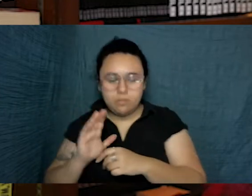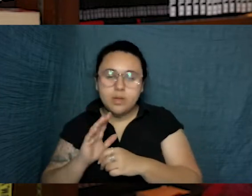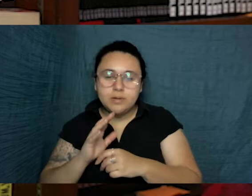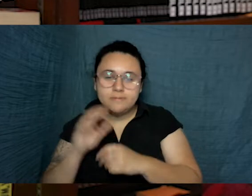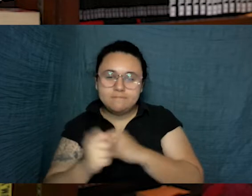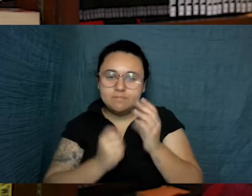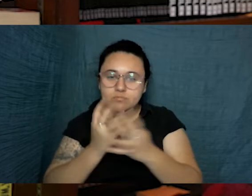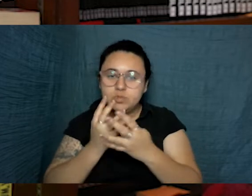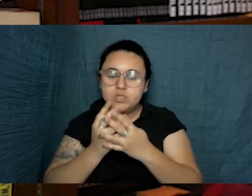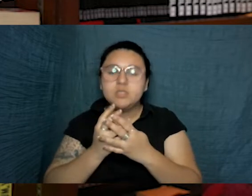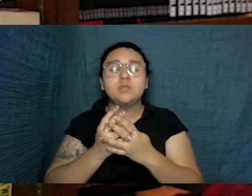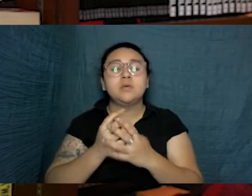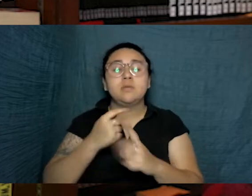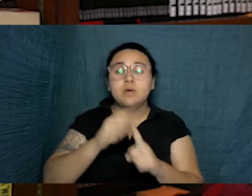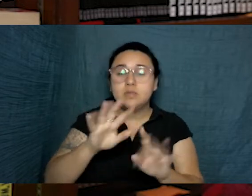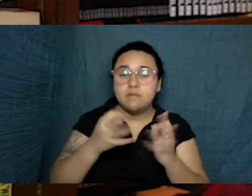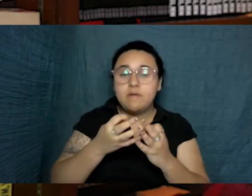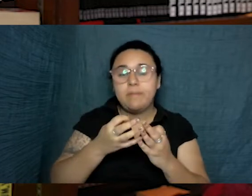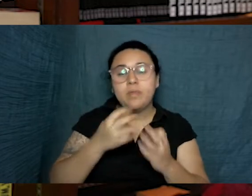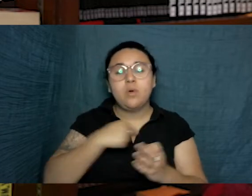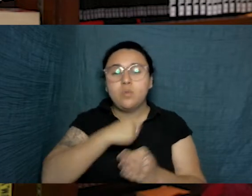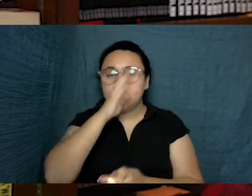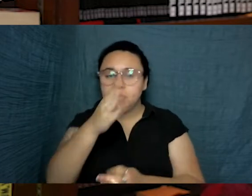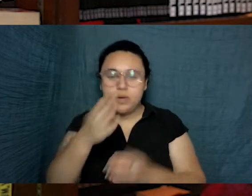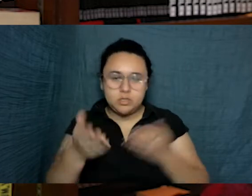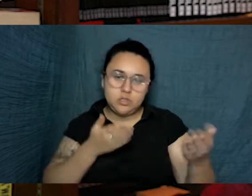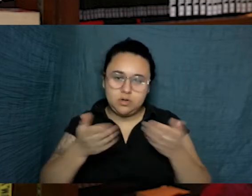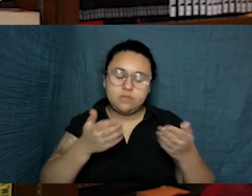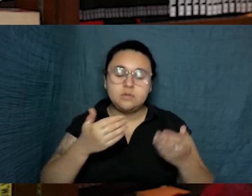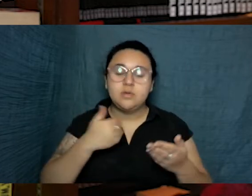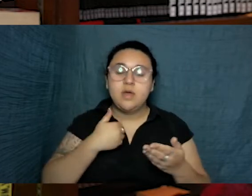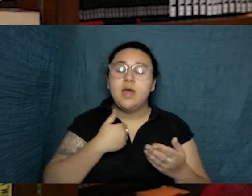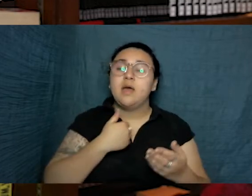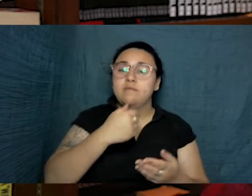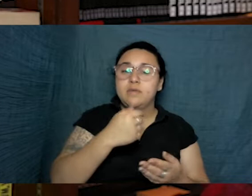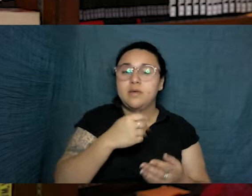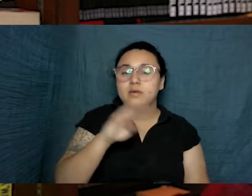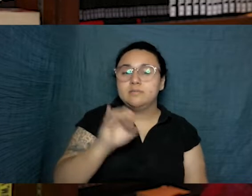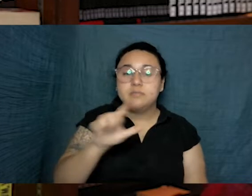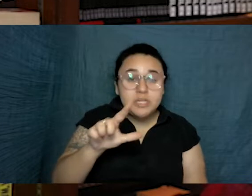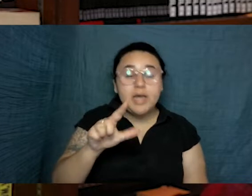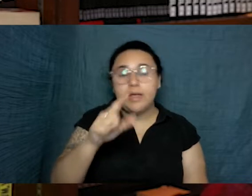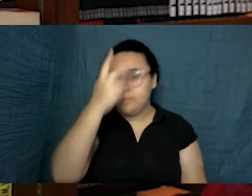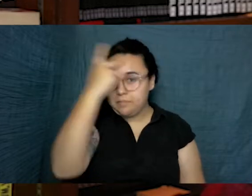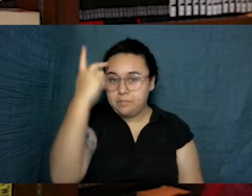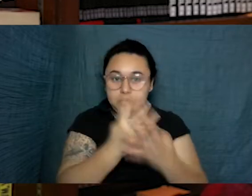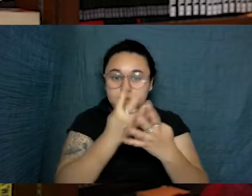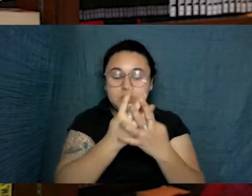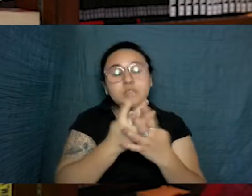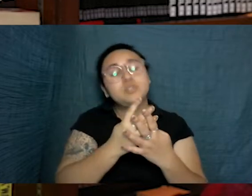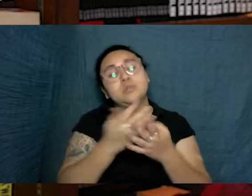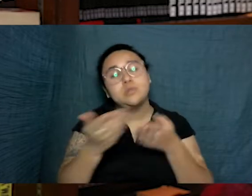and our work consists of direct service. So we do we have a jail and prison services group that works